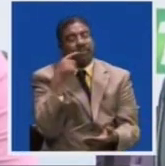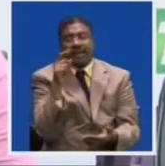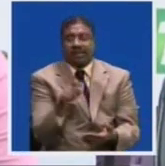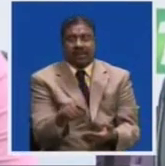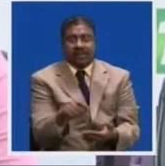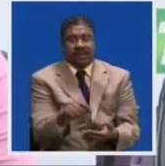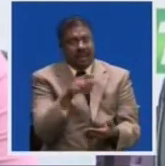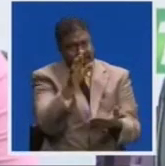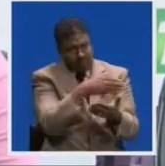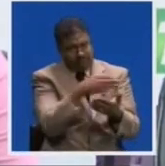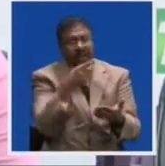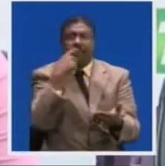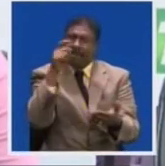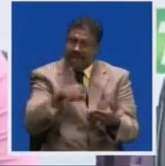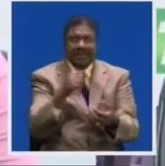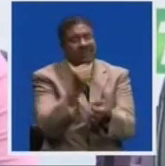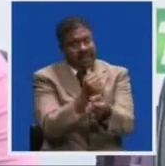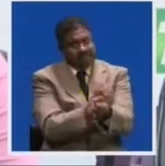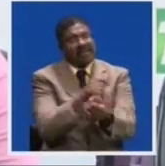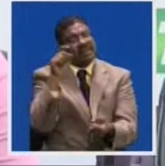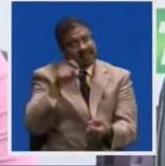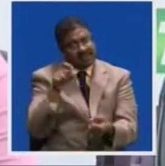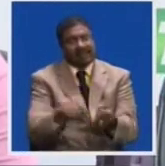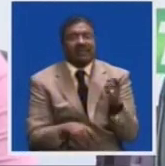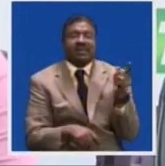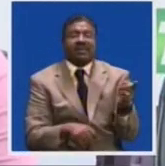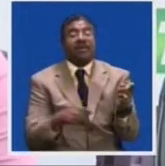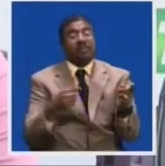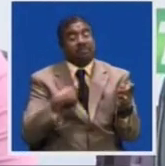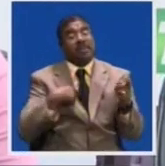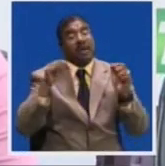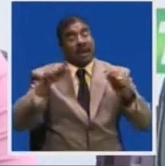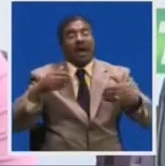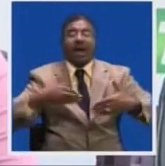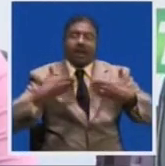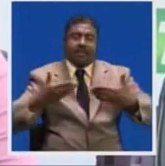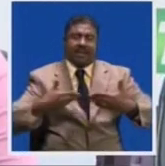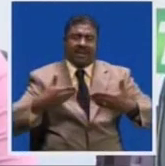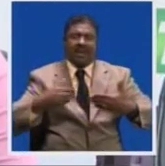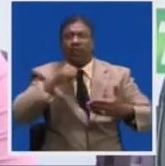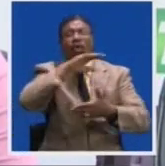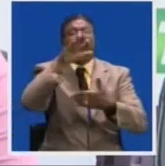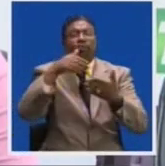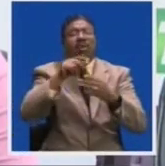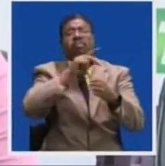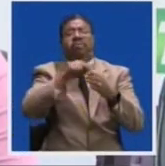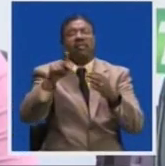must subject, I would really be happy, because not everyone is talented academically.